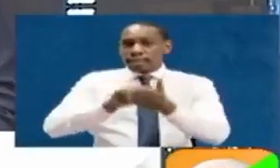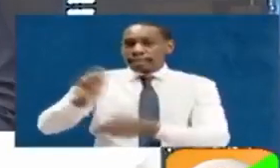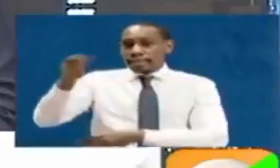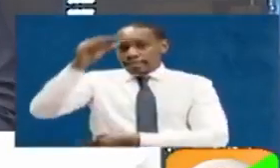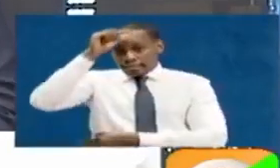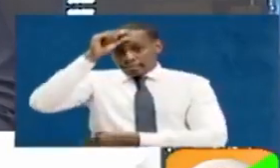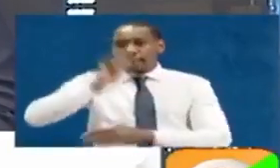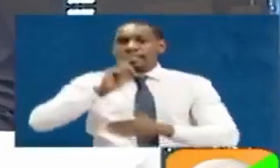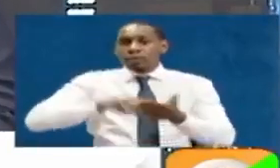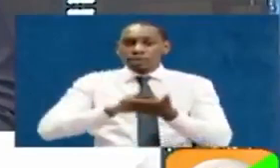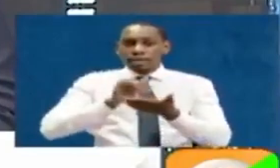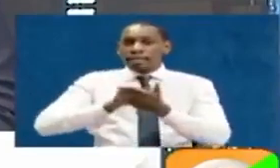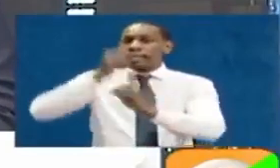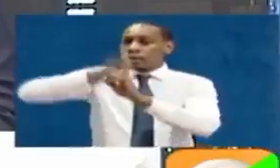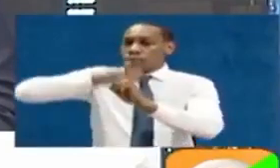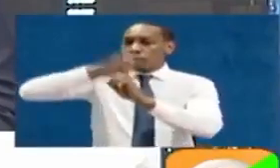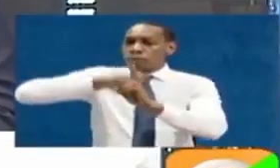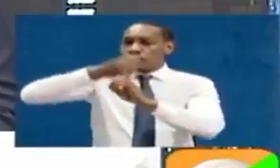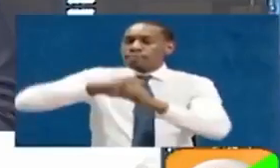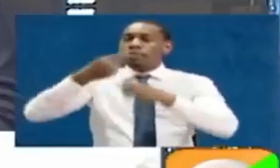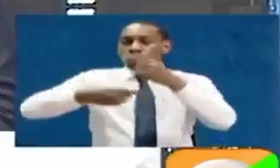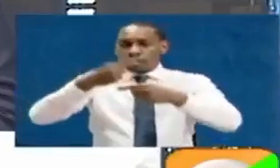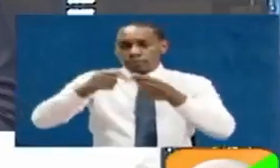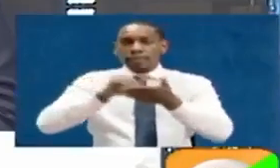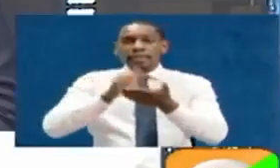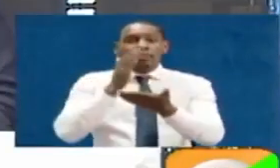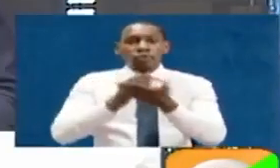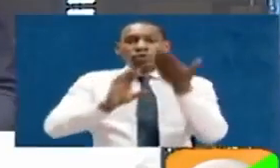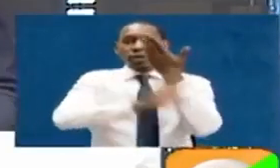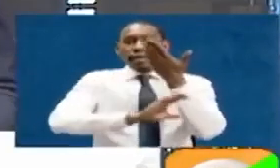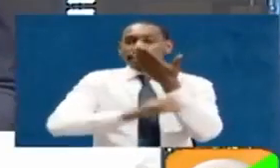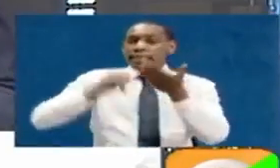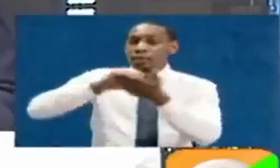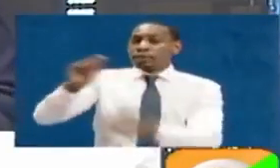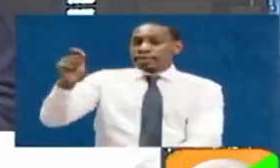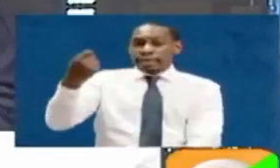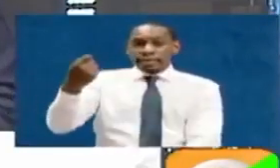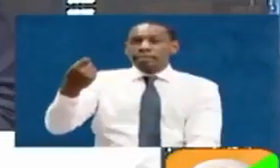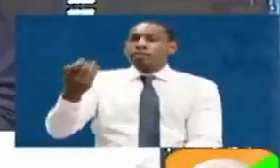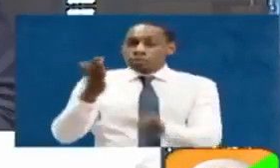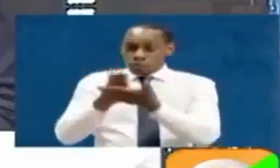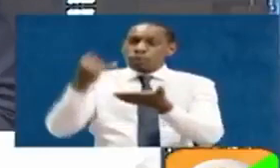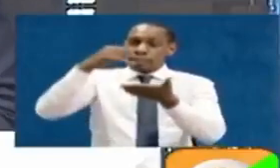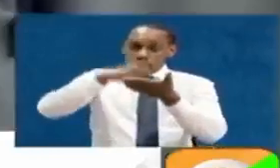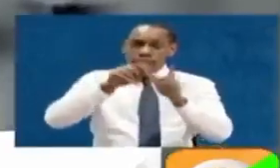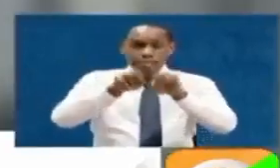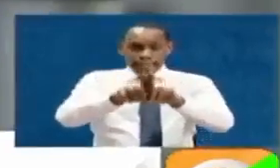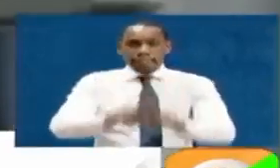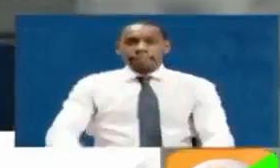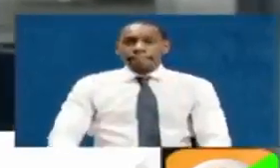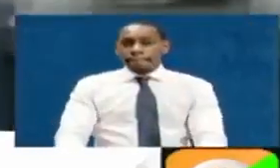Kenyan government says intense lobbying is already underway to ensure that countries such as Kenya are not left behind.